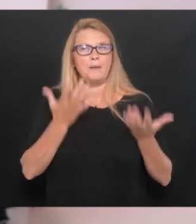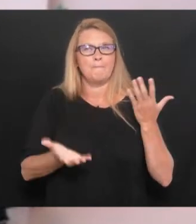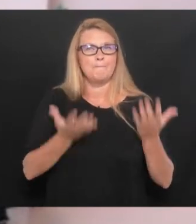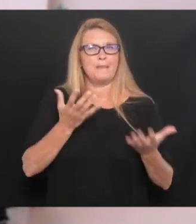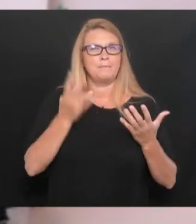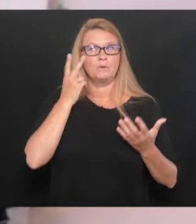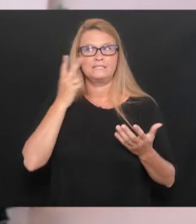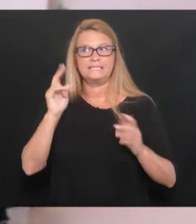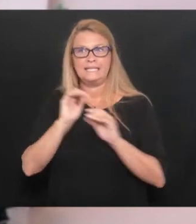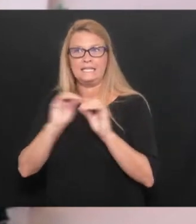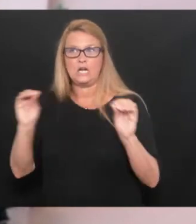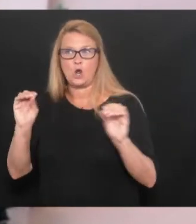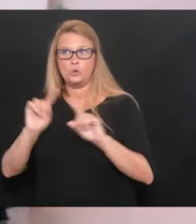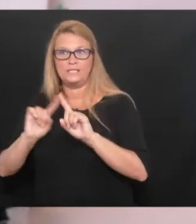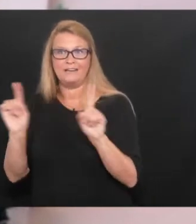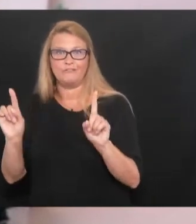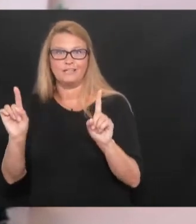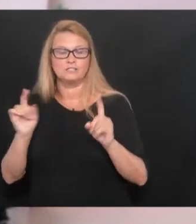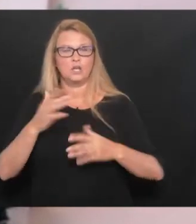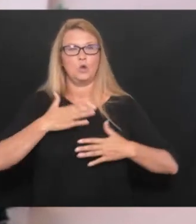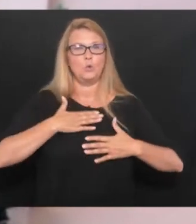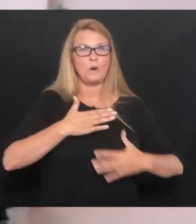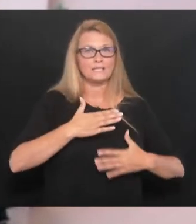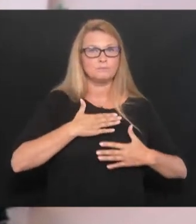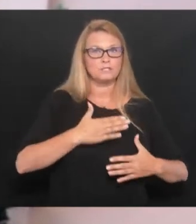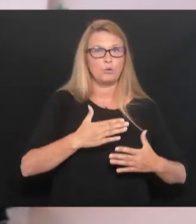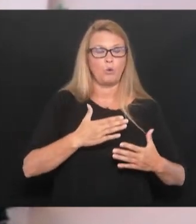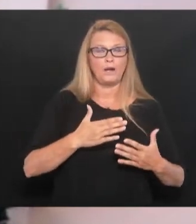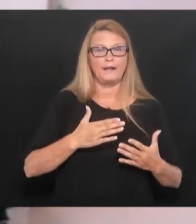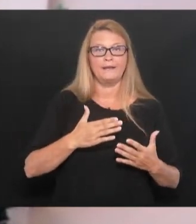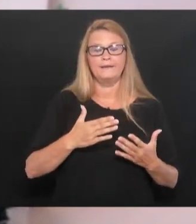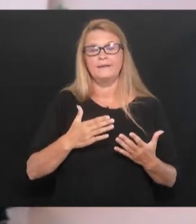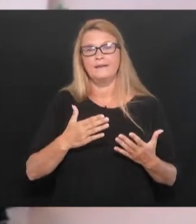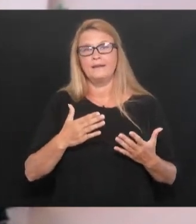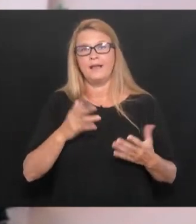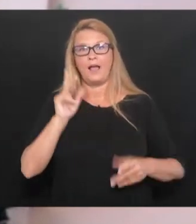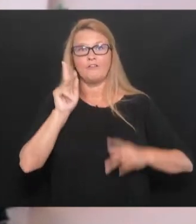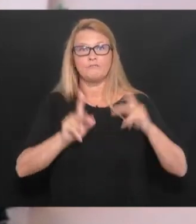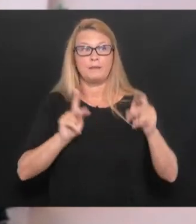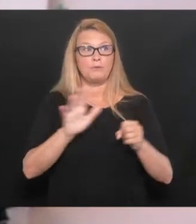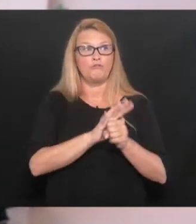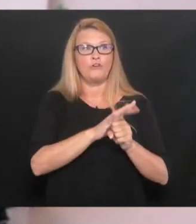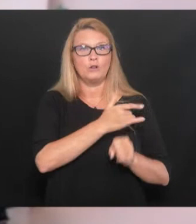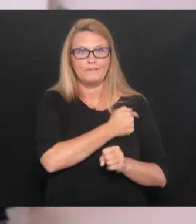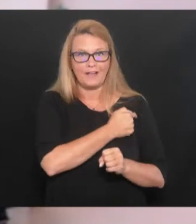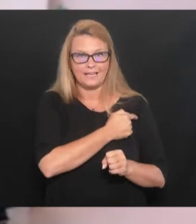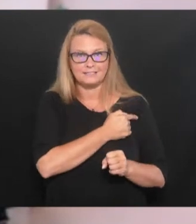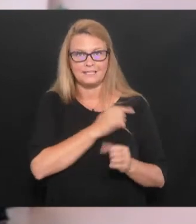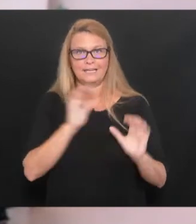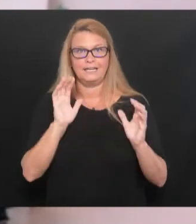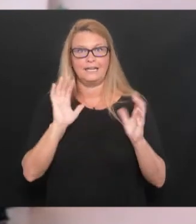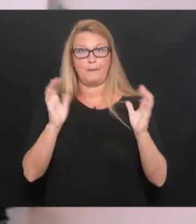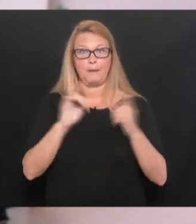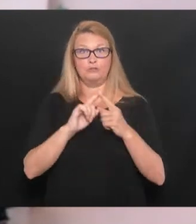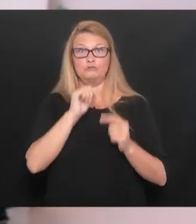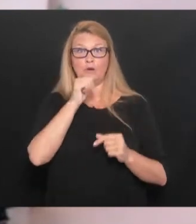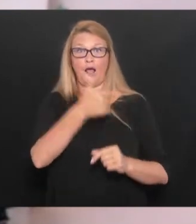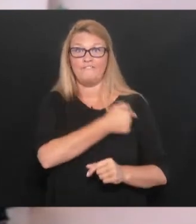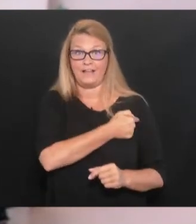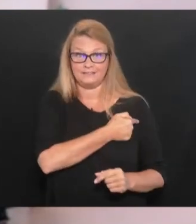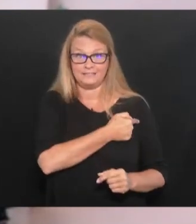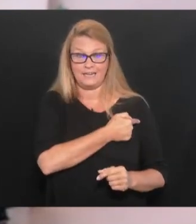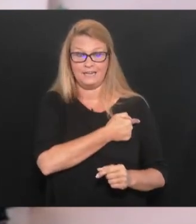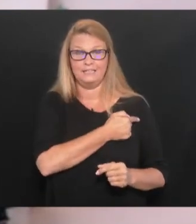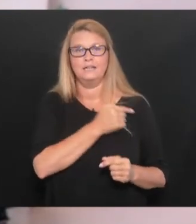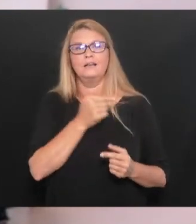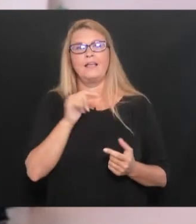between the respiratory content of people fully vaccinated versus non-vaccinated who become infected